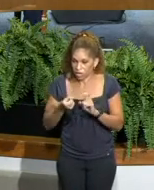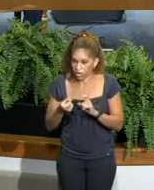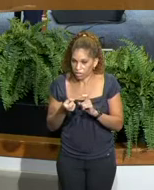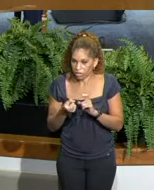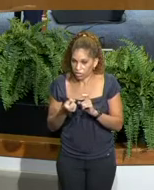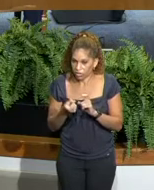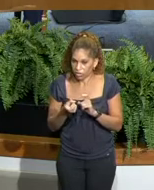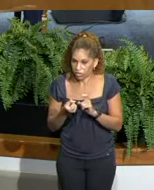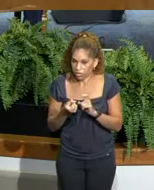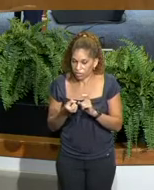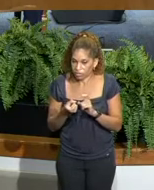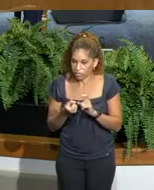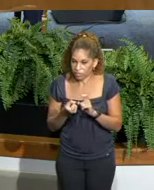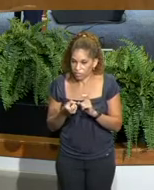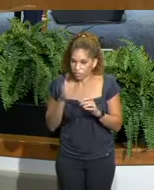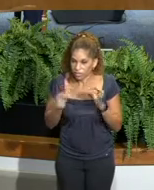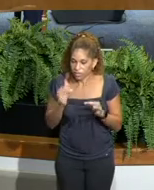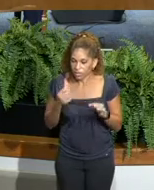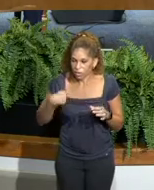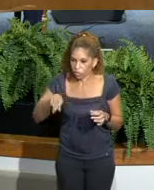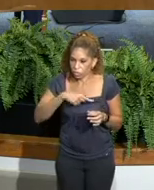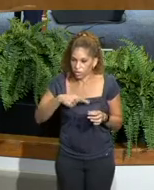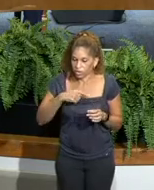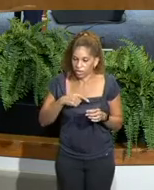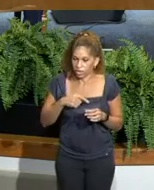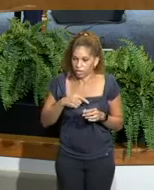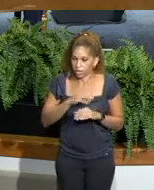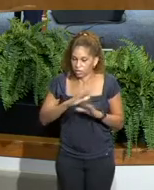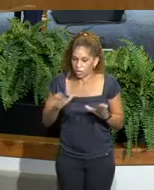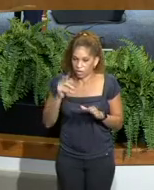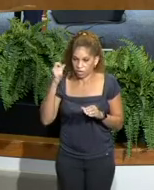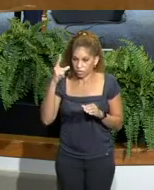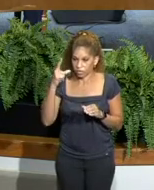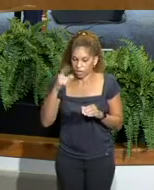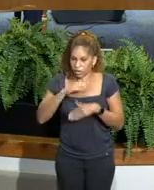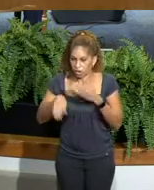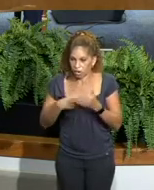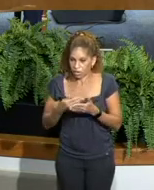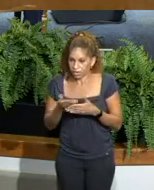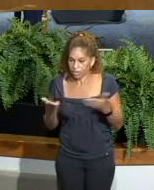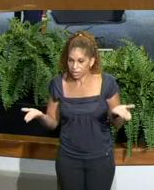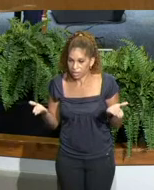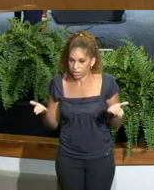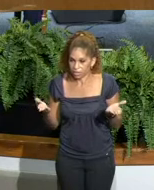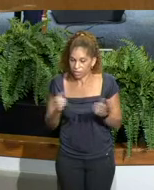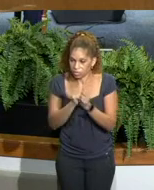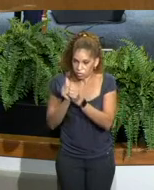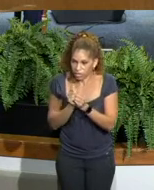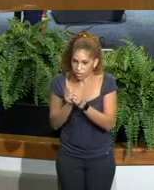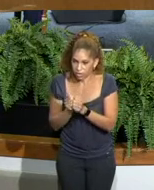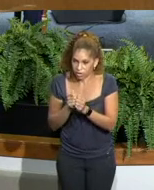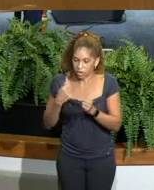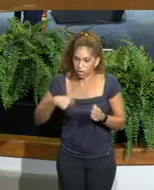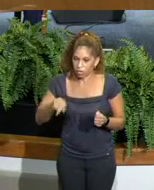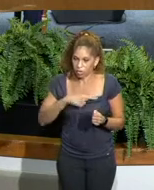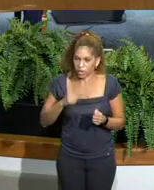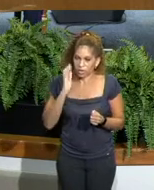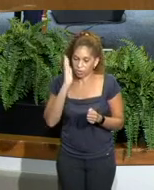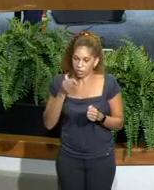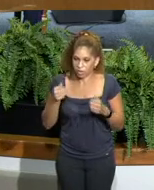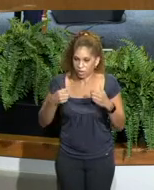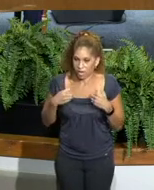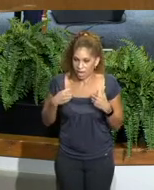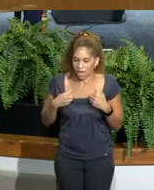activism, and if we don't face all of these things simultaneously, we will face an even